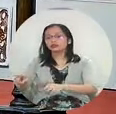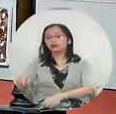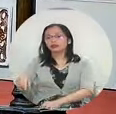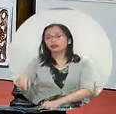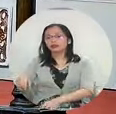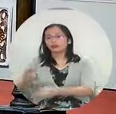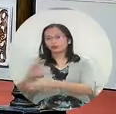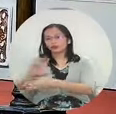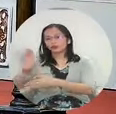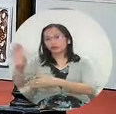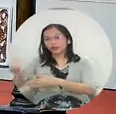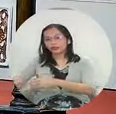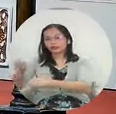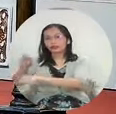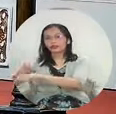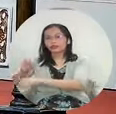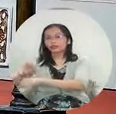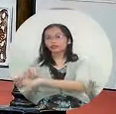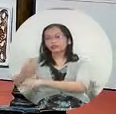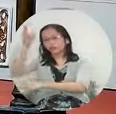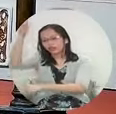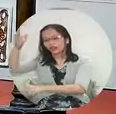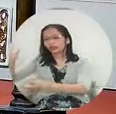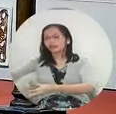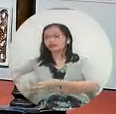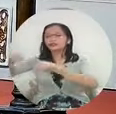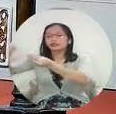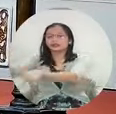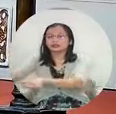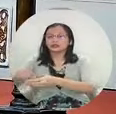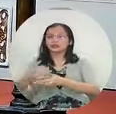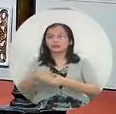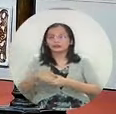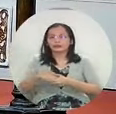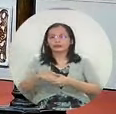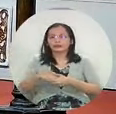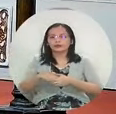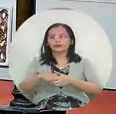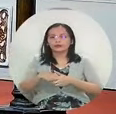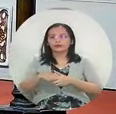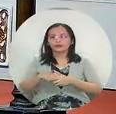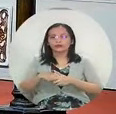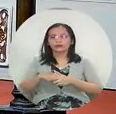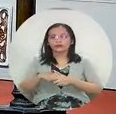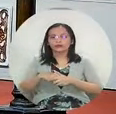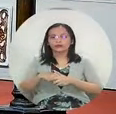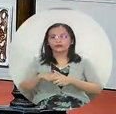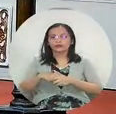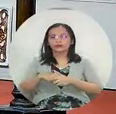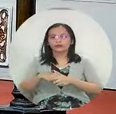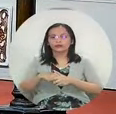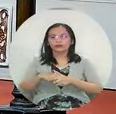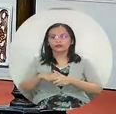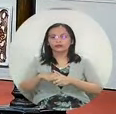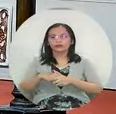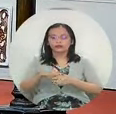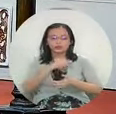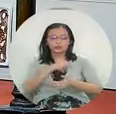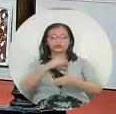them. When Jim Elliot and Nate Chaint died, their wives went back to the Auca